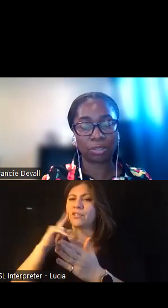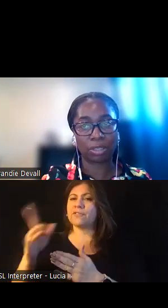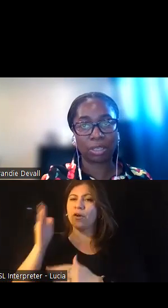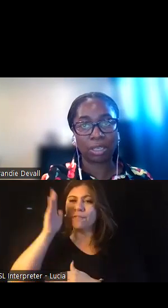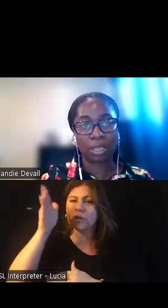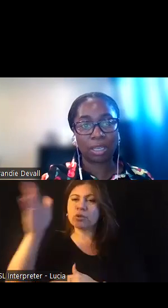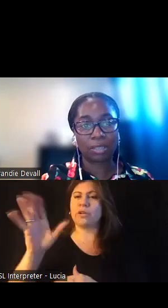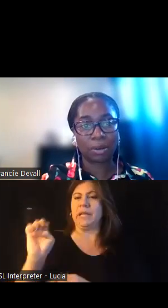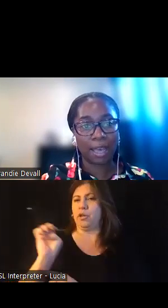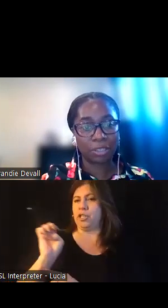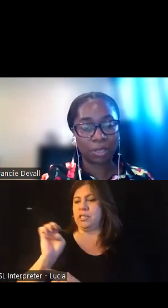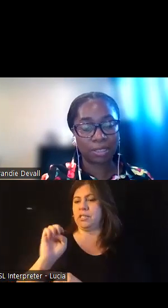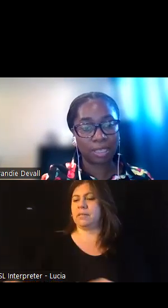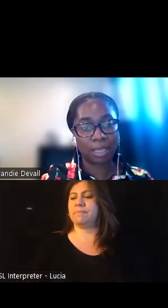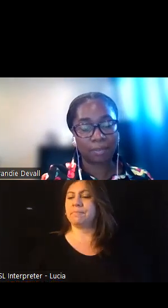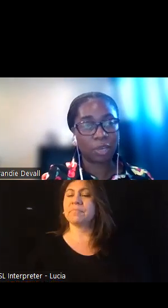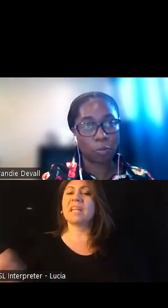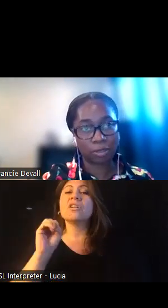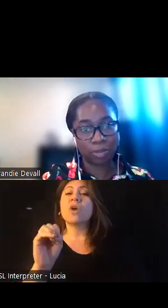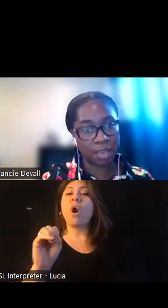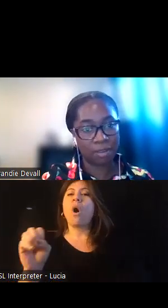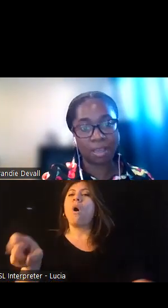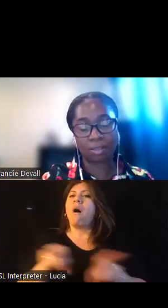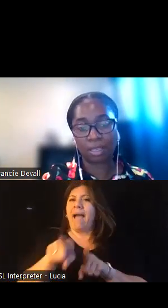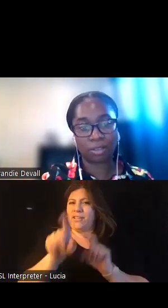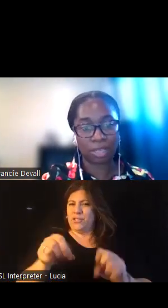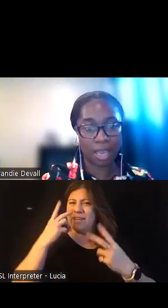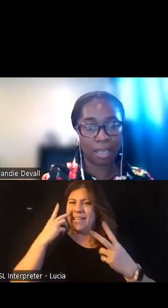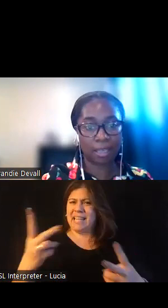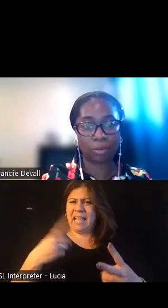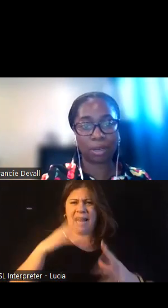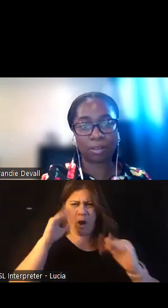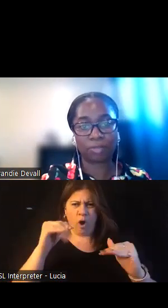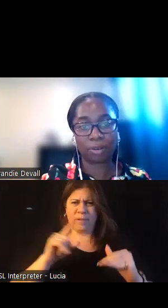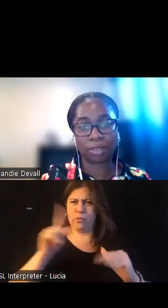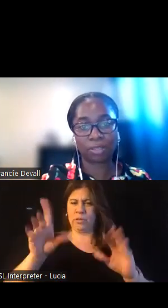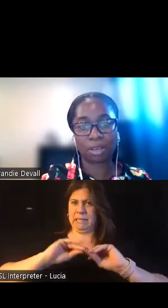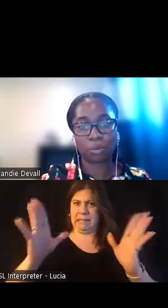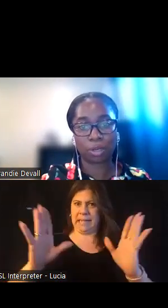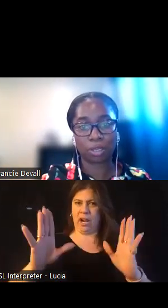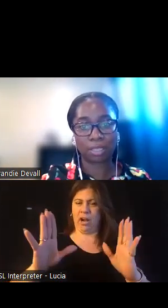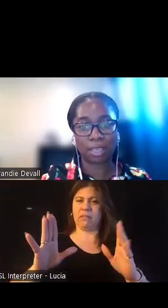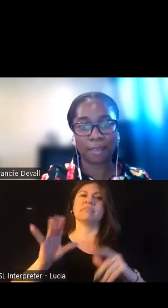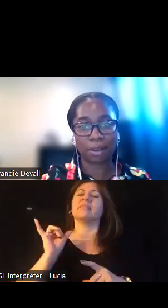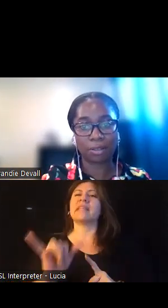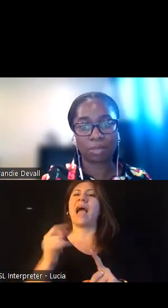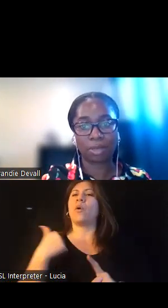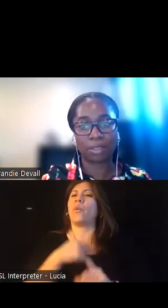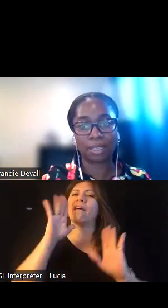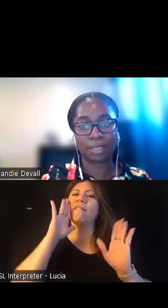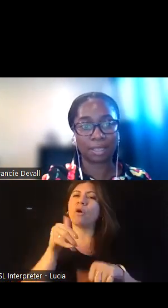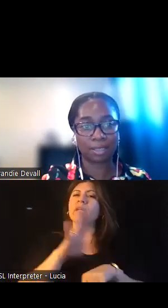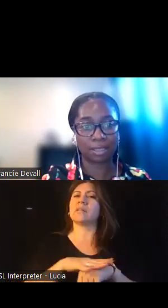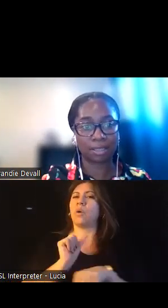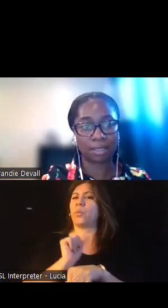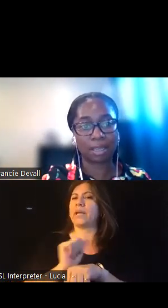emergencies. And so as you can see, and I hope it's been evident here today, we are focused on working together to